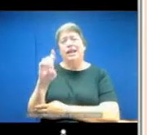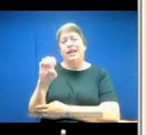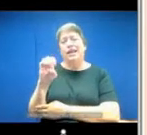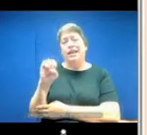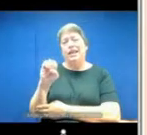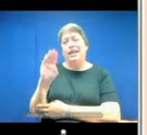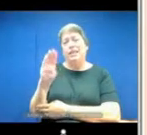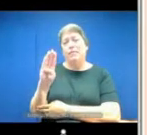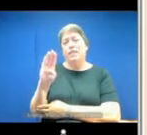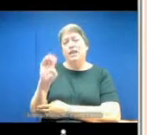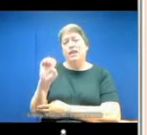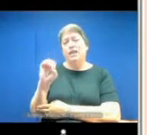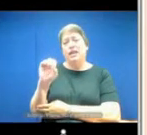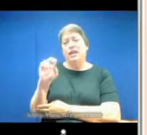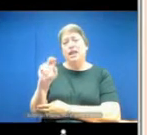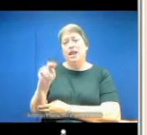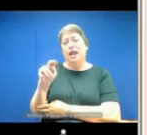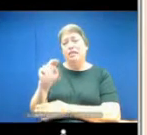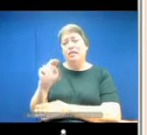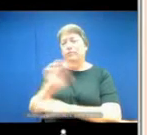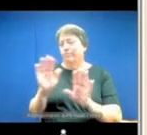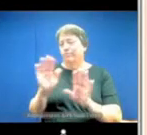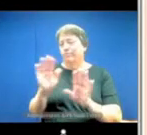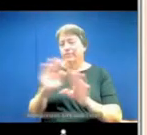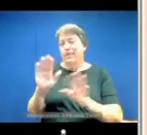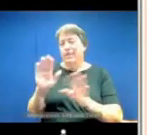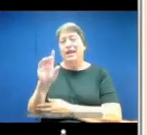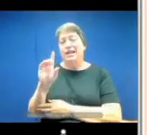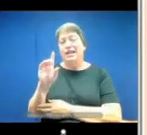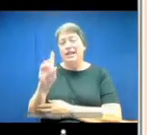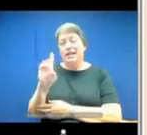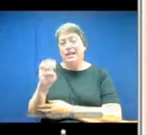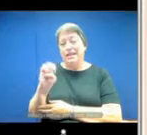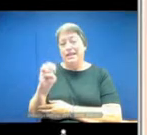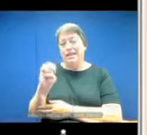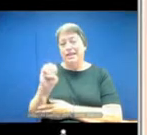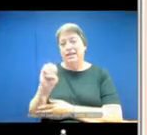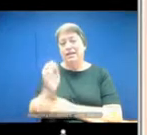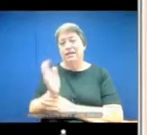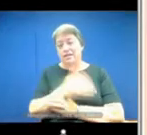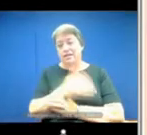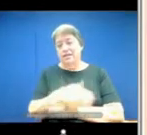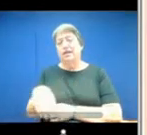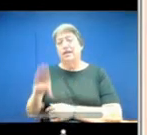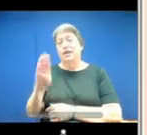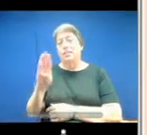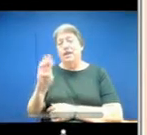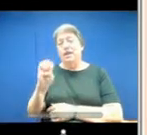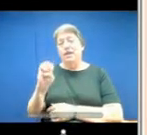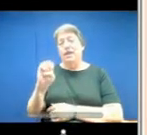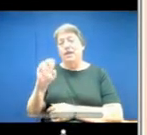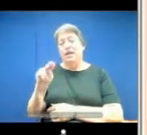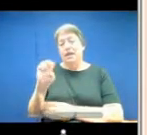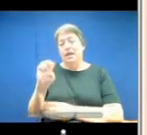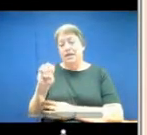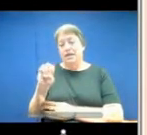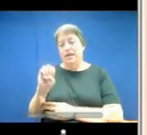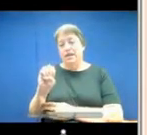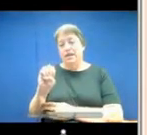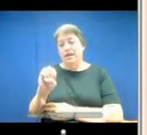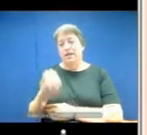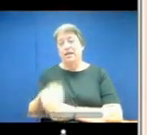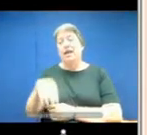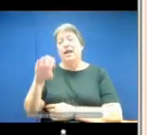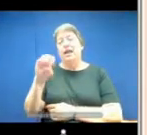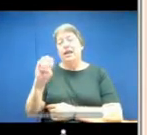D-E-B-E-N-N, I'm sorry, D-E, second word, B-E-N-E, third word, esse,